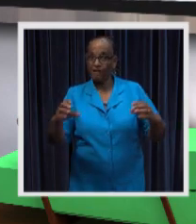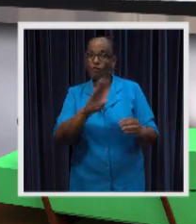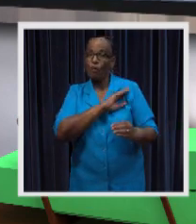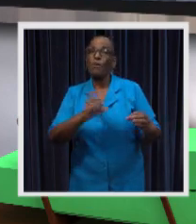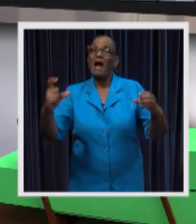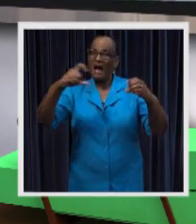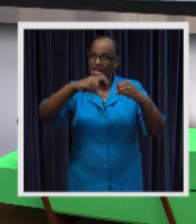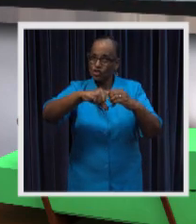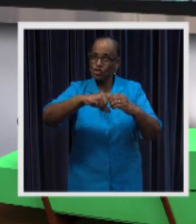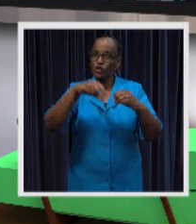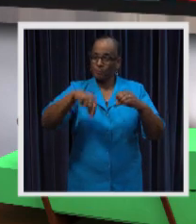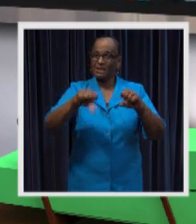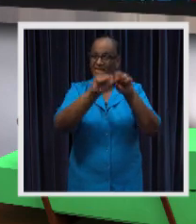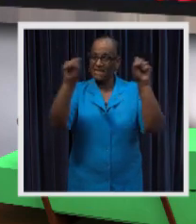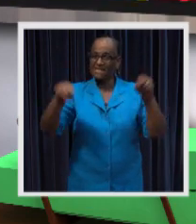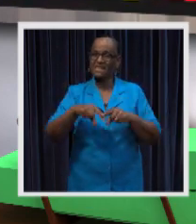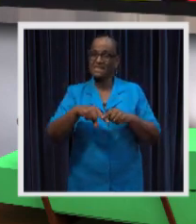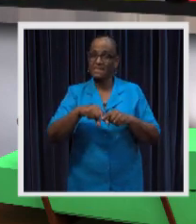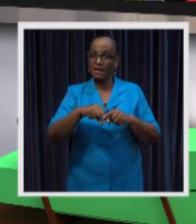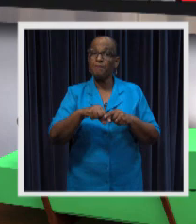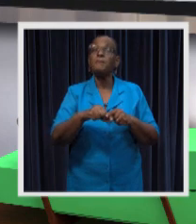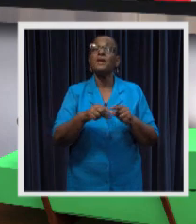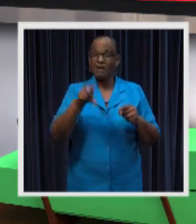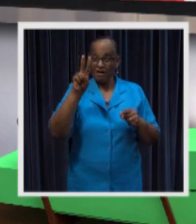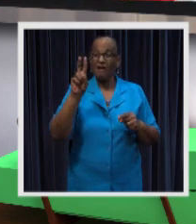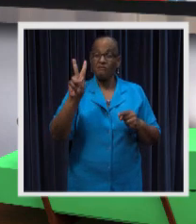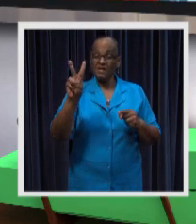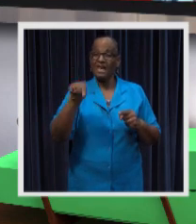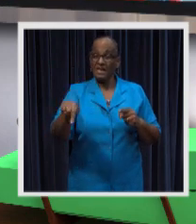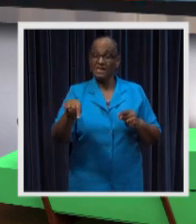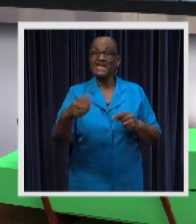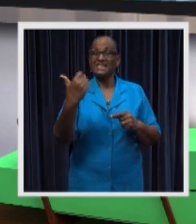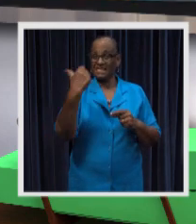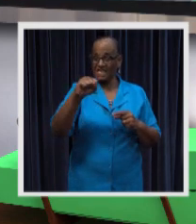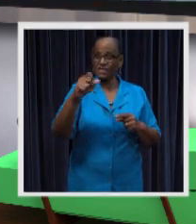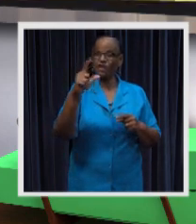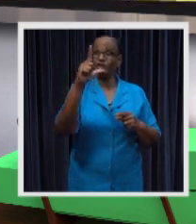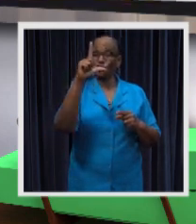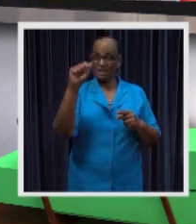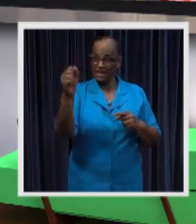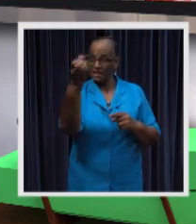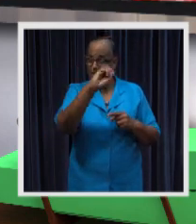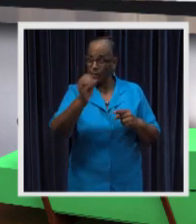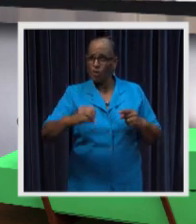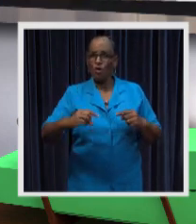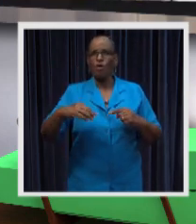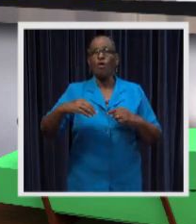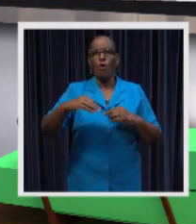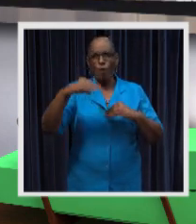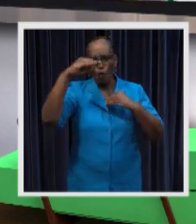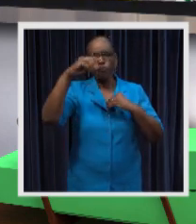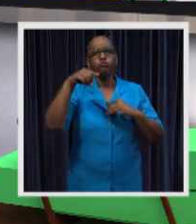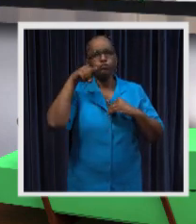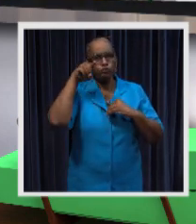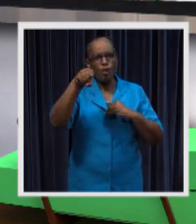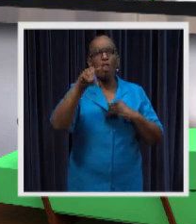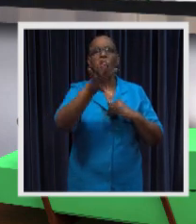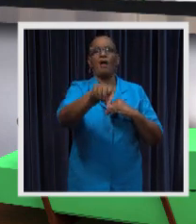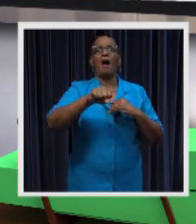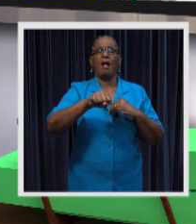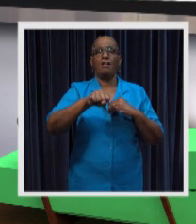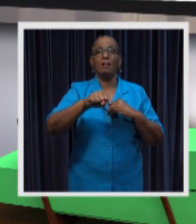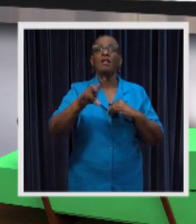connect other companies to the system. According to Vera, 65 to 70% of the main goal has